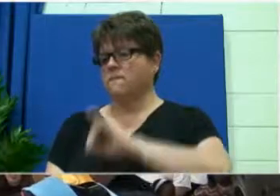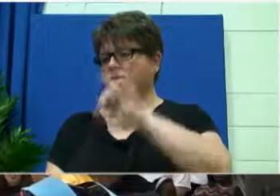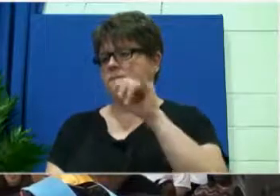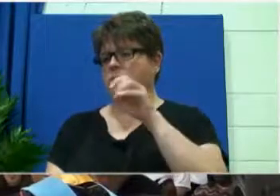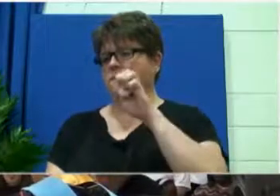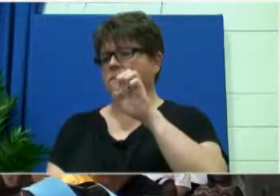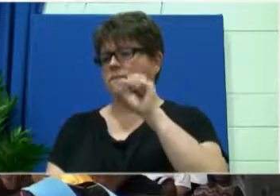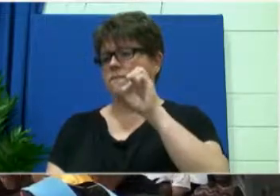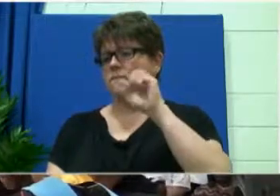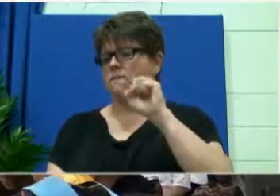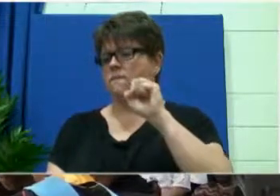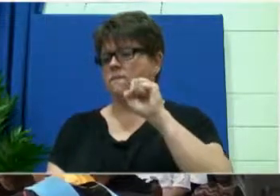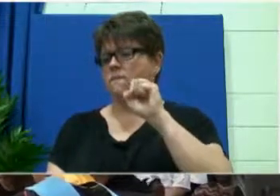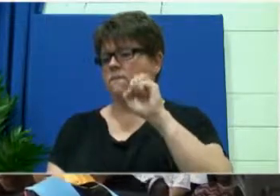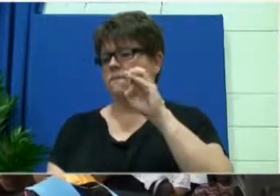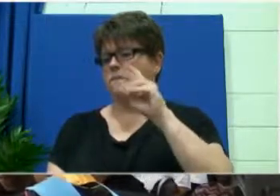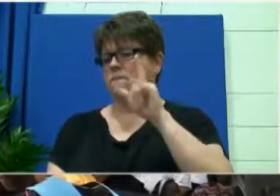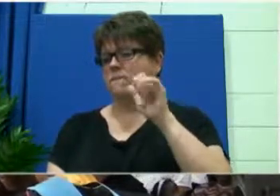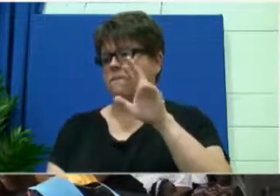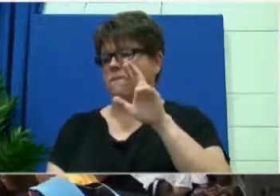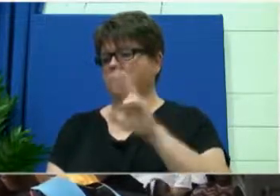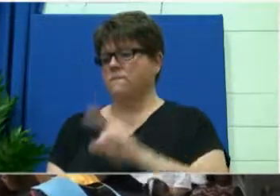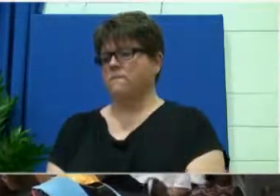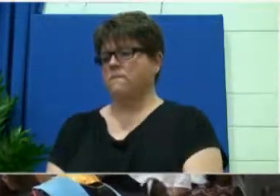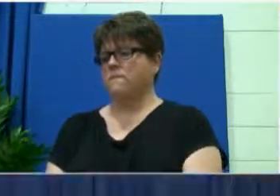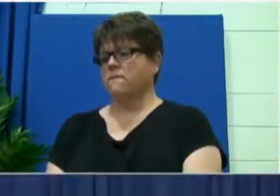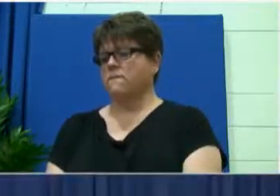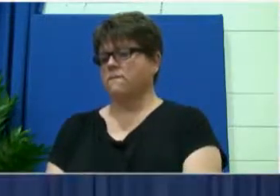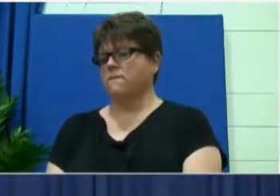Jesse Robert Miller, Associate in Arts.